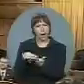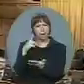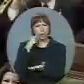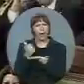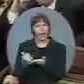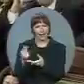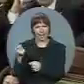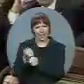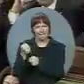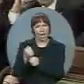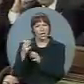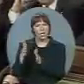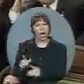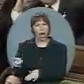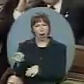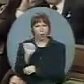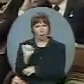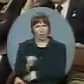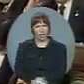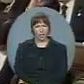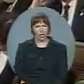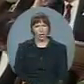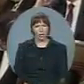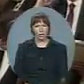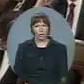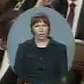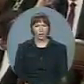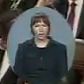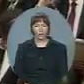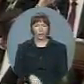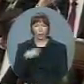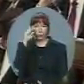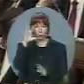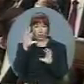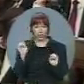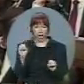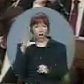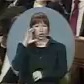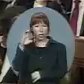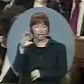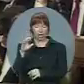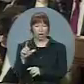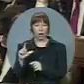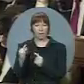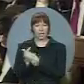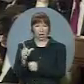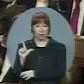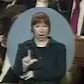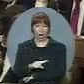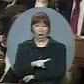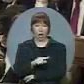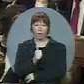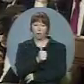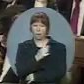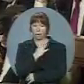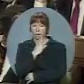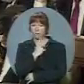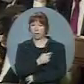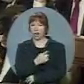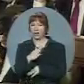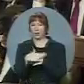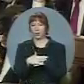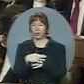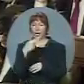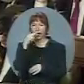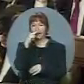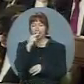Speaker, of course, now the leader of the Liberal Party, having raised the subject of crime, would like to change the subject. And I'm not surprised he would like to